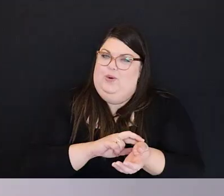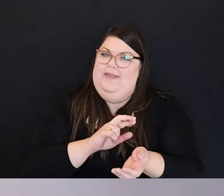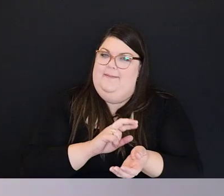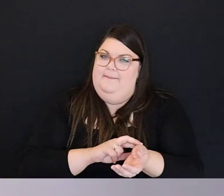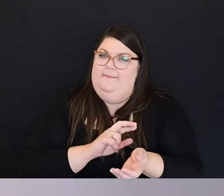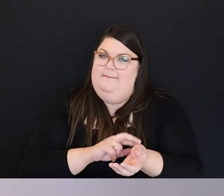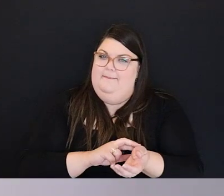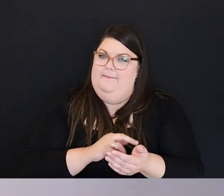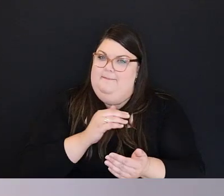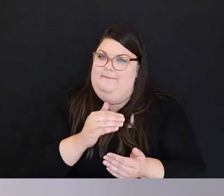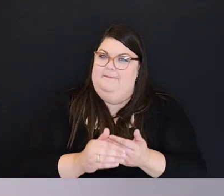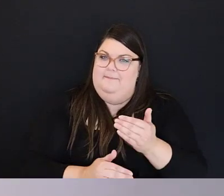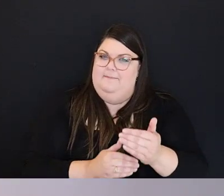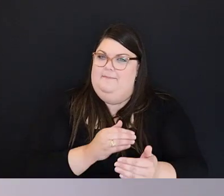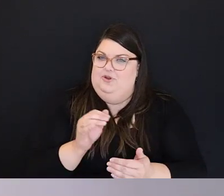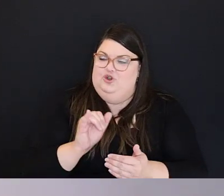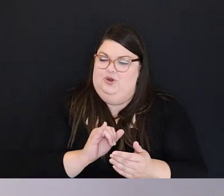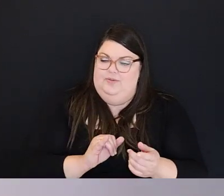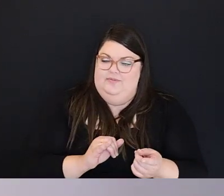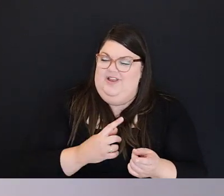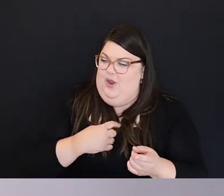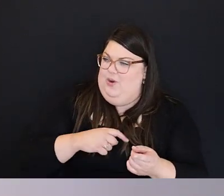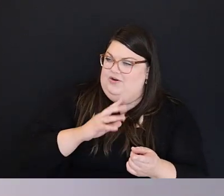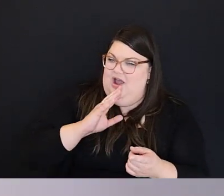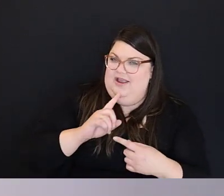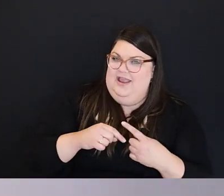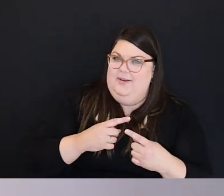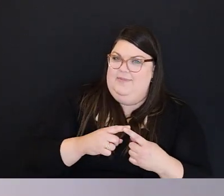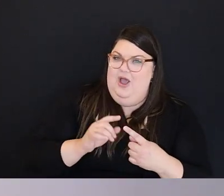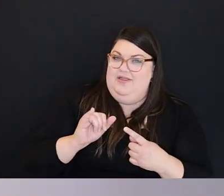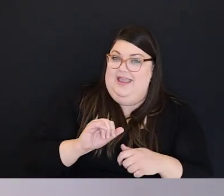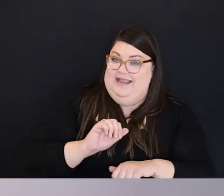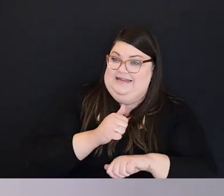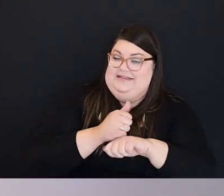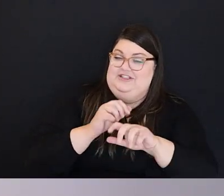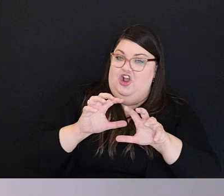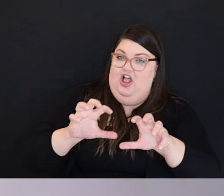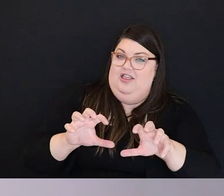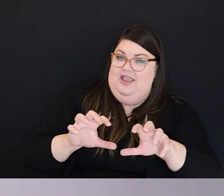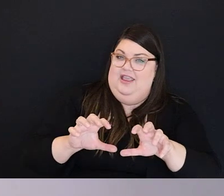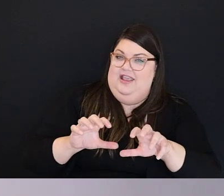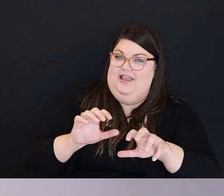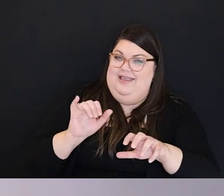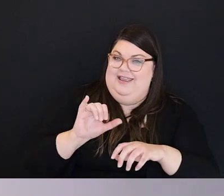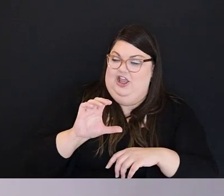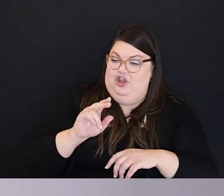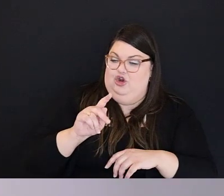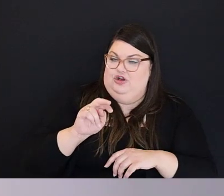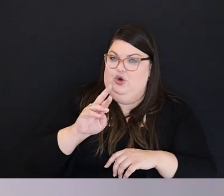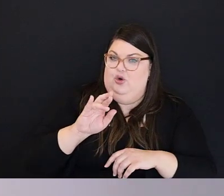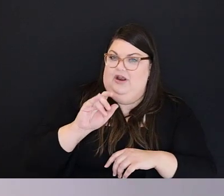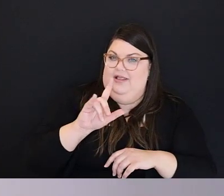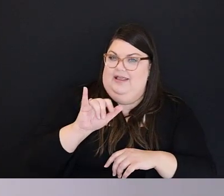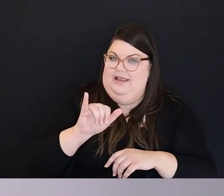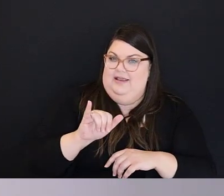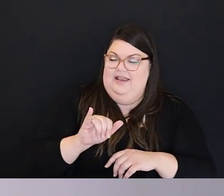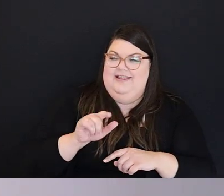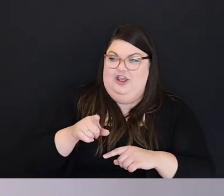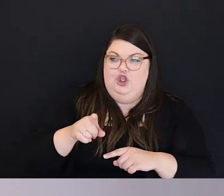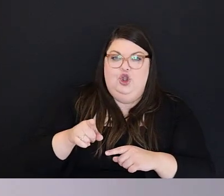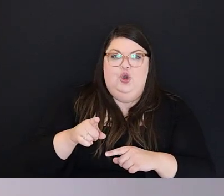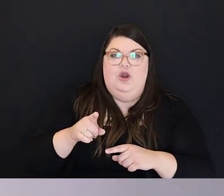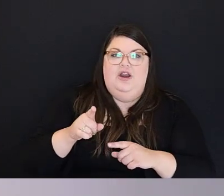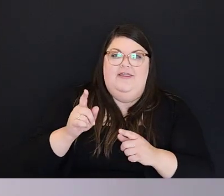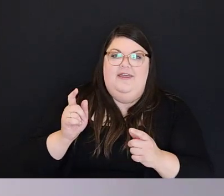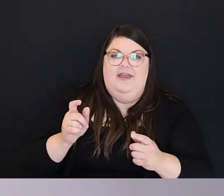well. And we were talking, Carmen, too, in like installing the work, like curatorially, there's something that happens where, like, what did we say? Like, you're the composer